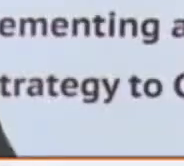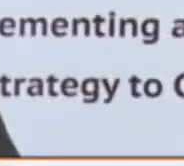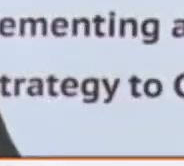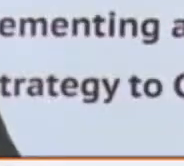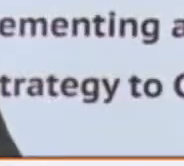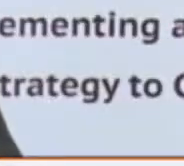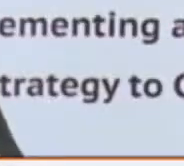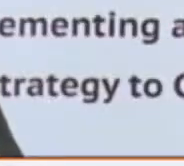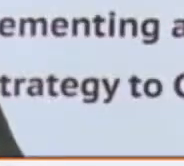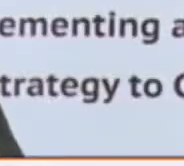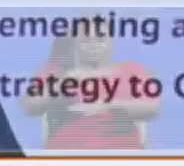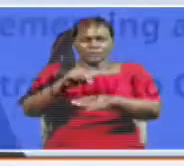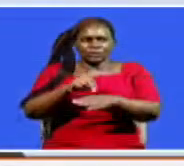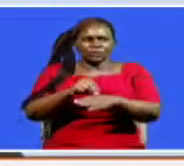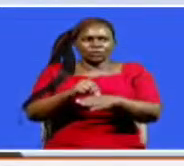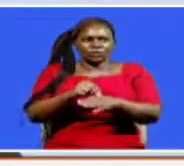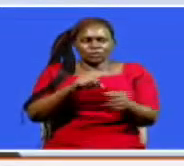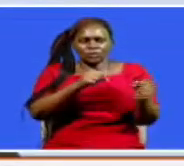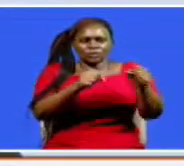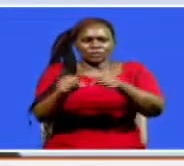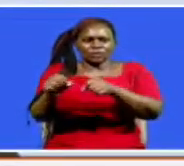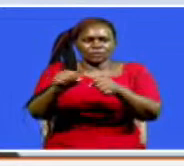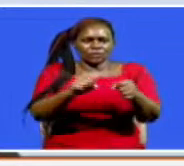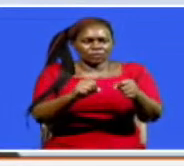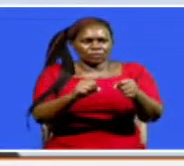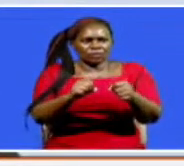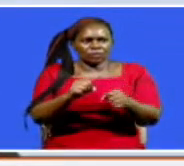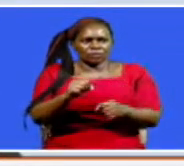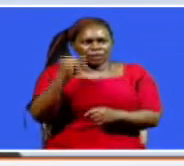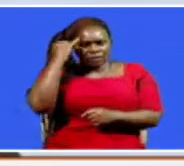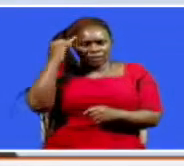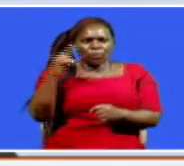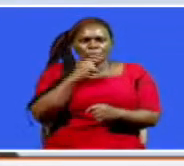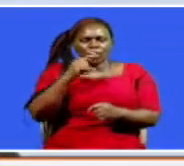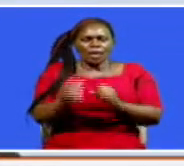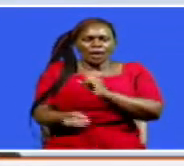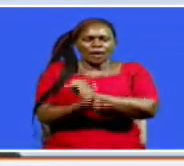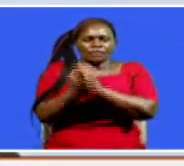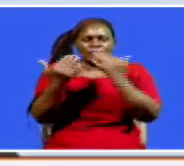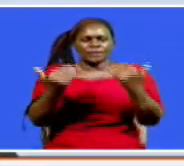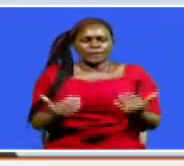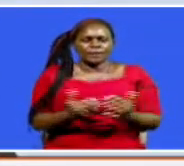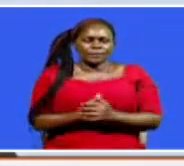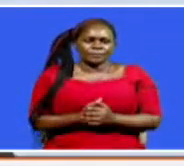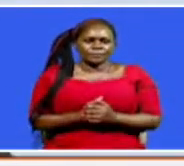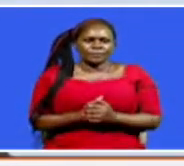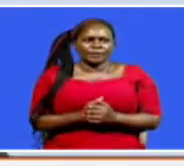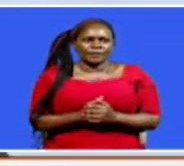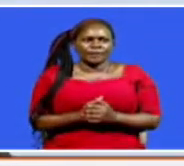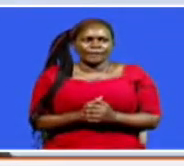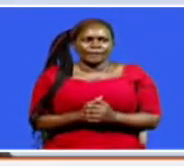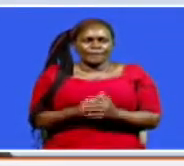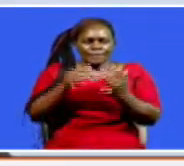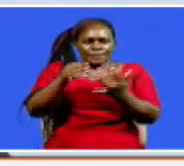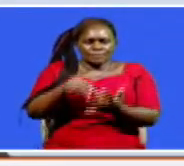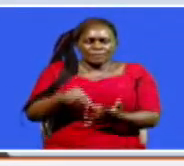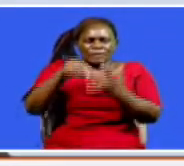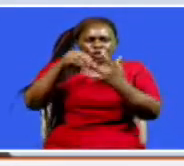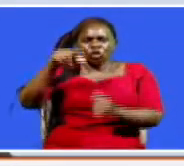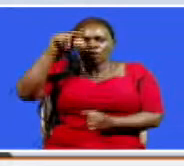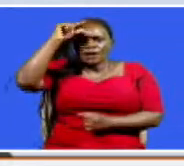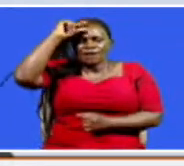That the national strategy to counter violent extremism that we are revising now is a very unique